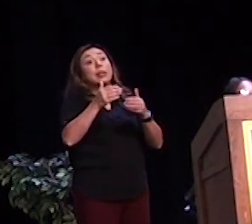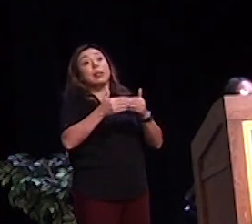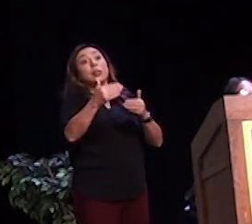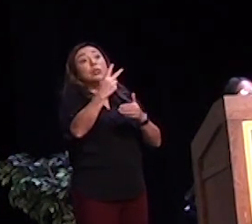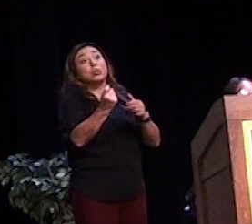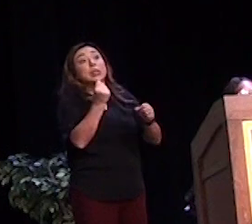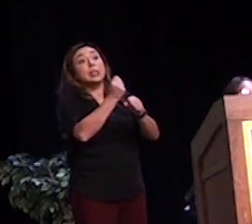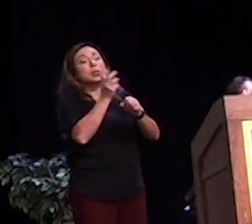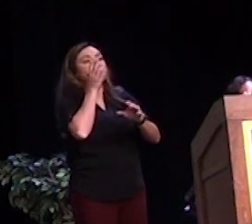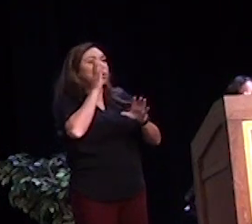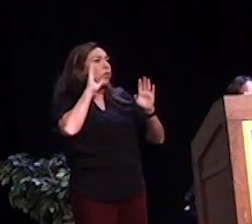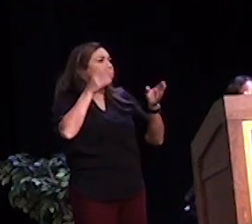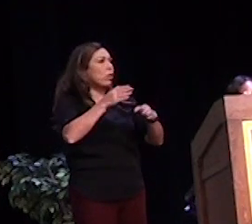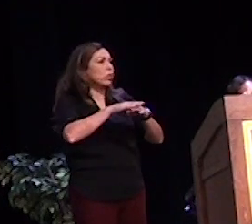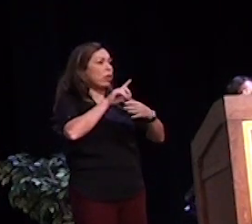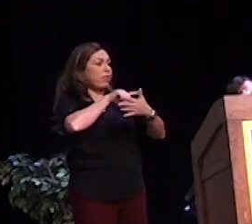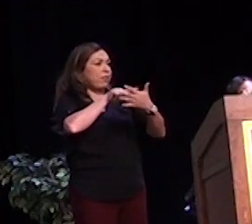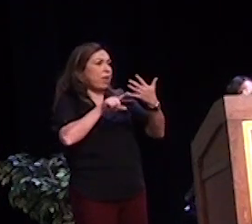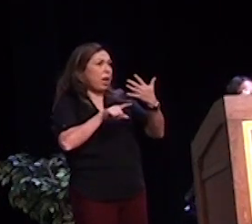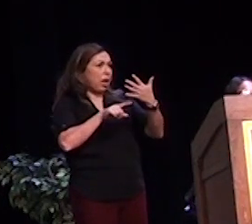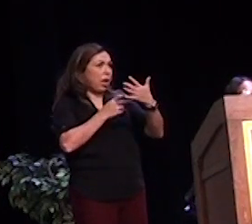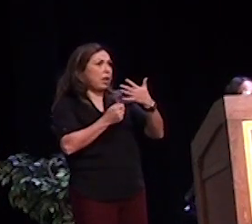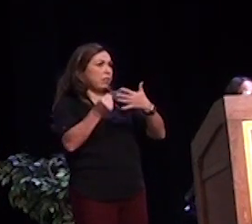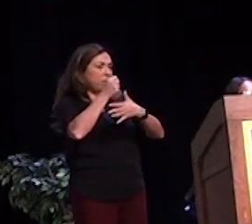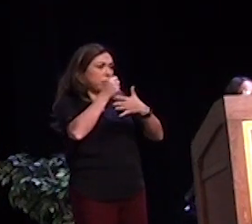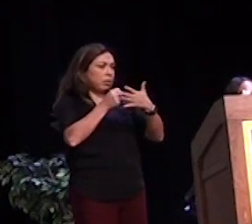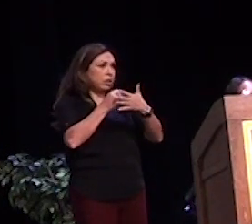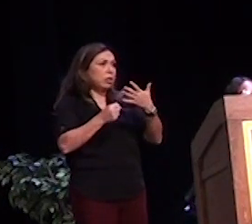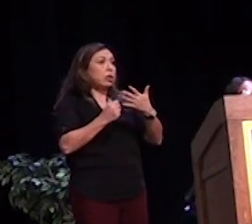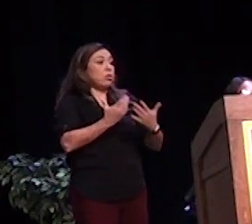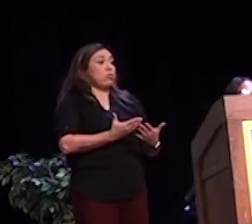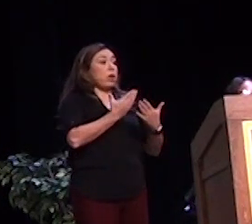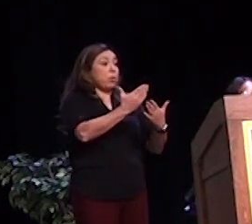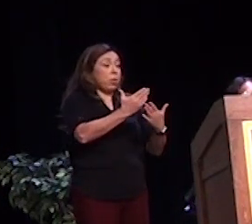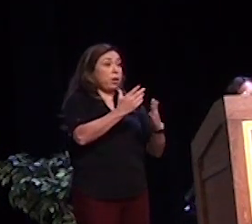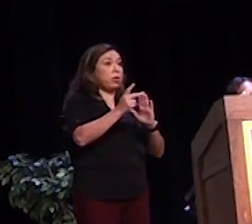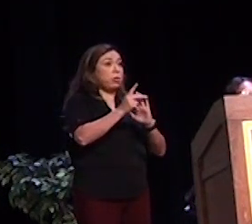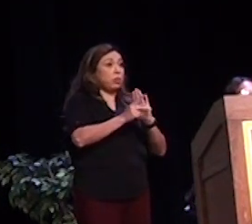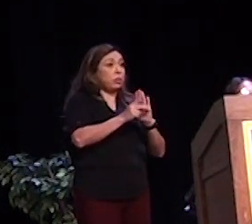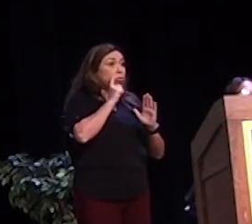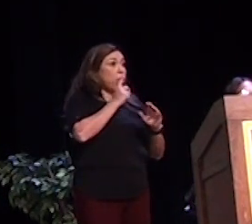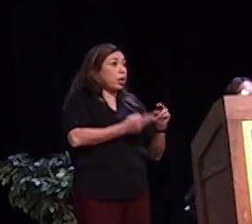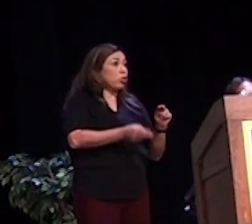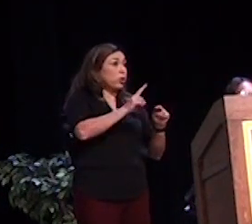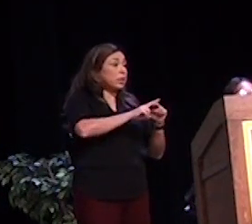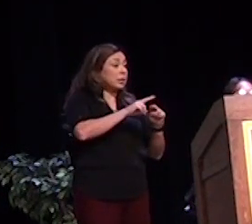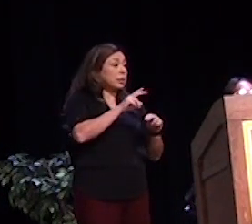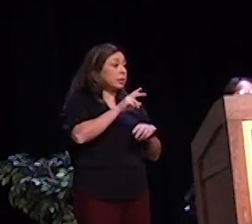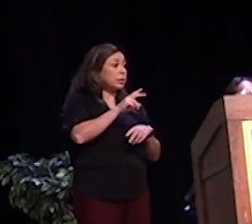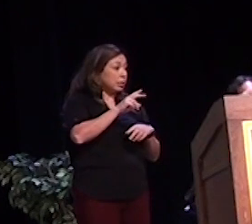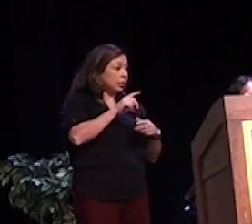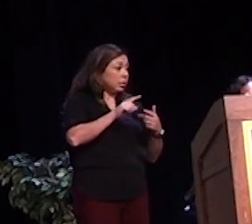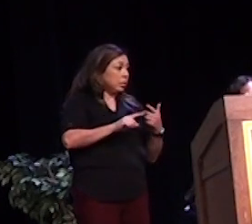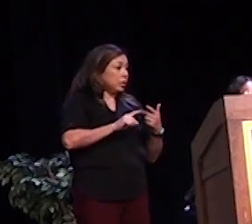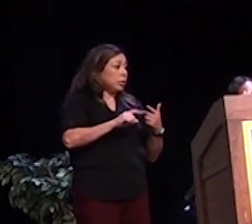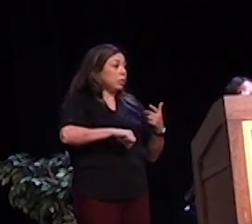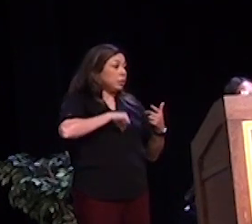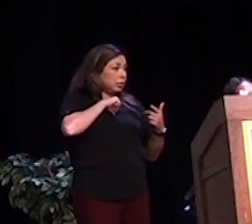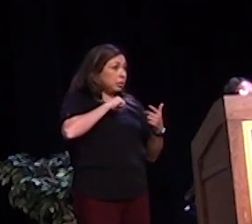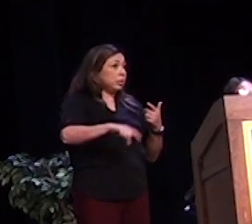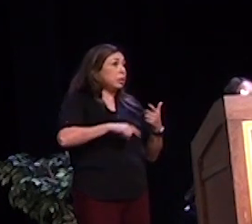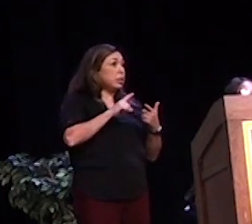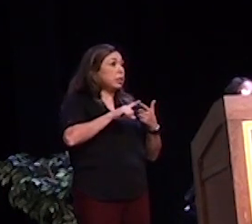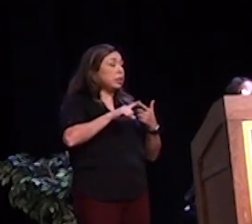years, we'll be focused on 5 priorities: recommending principles for increasing density, connecting housing and